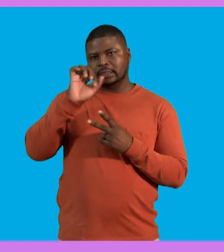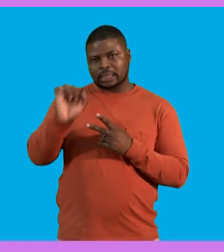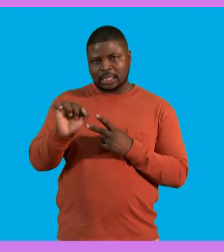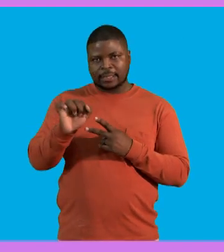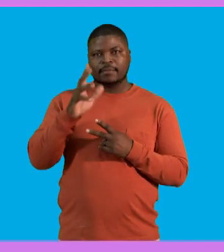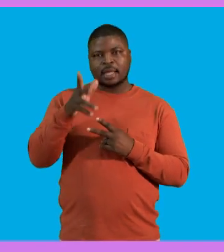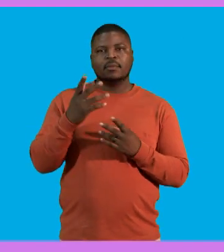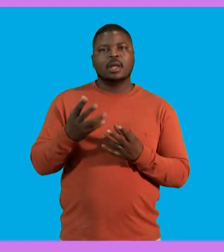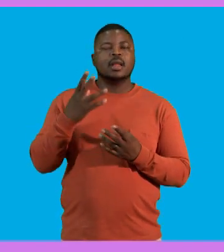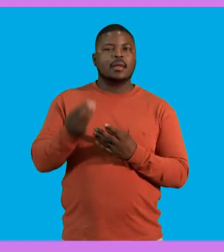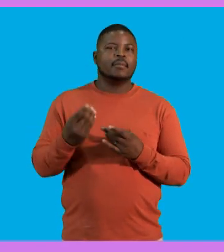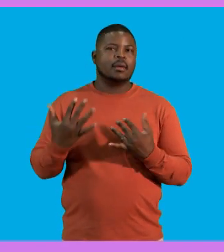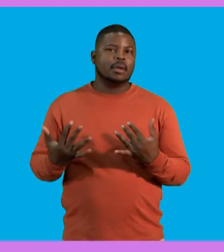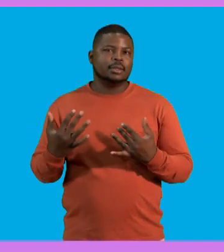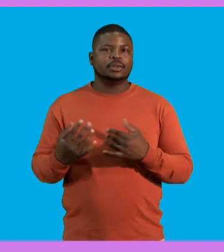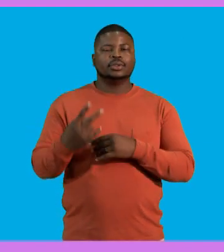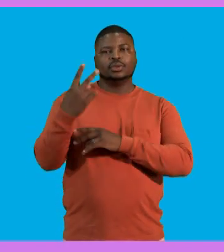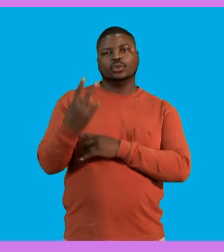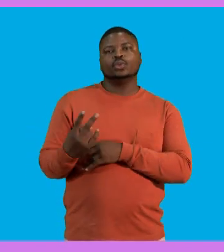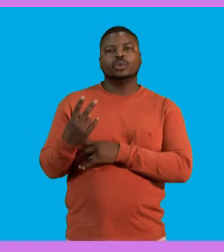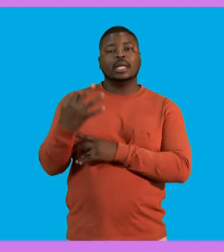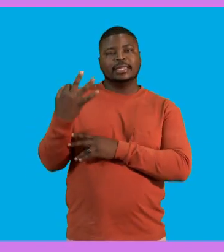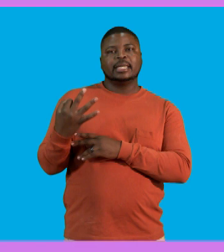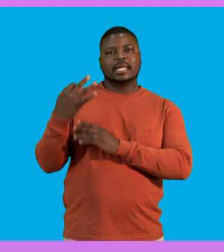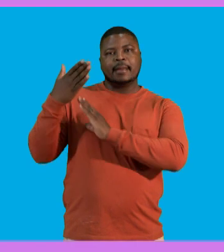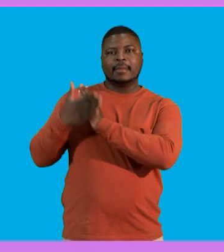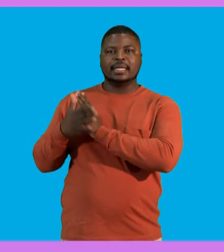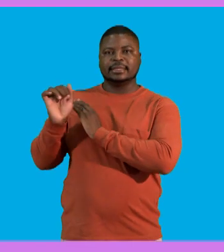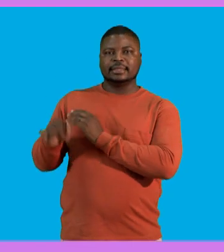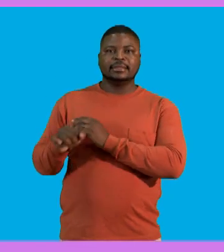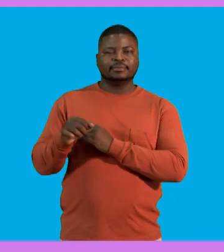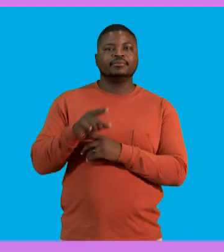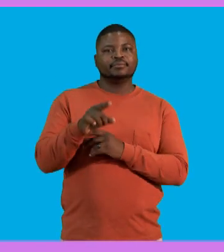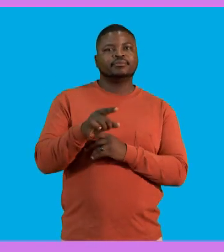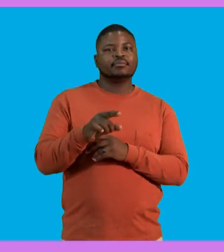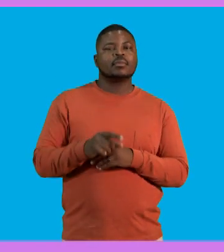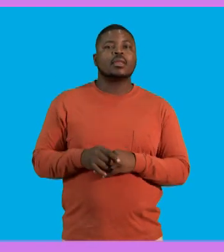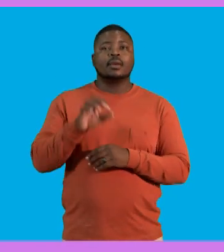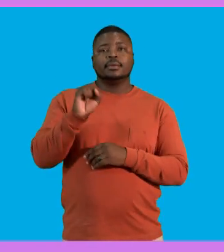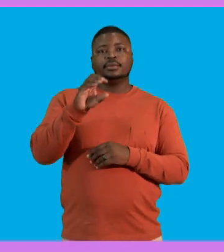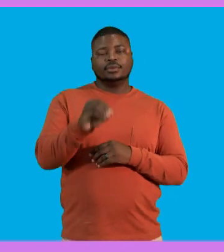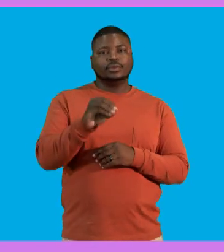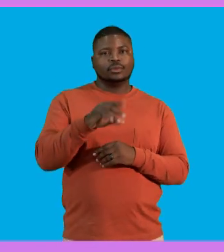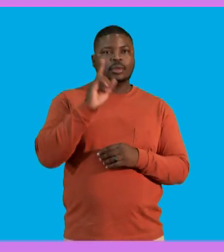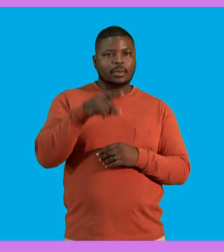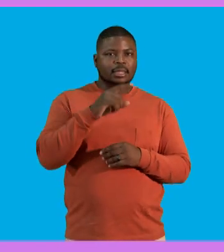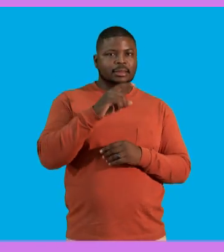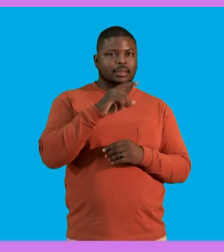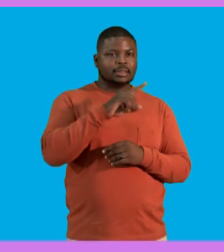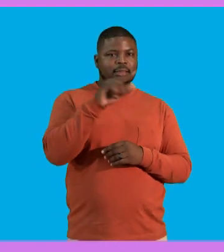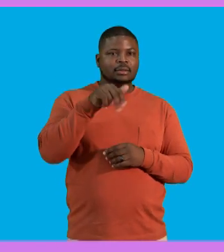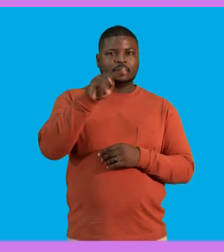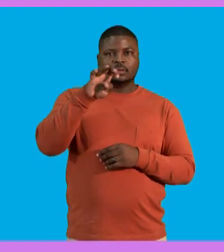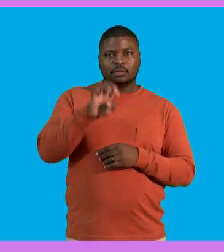us 3 parts. Now that we've calculated our total parts to be 3 parts, now we have to calculate